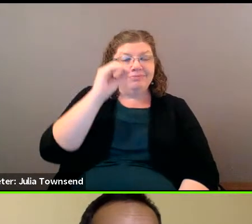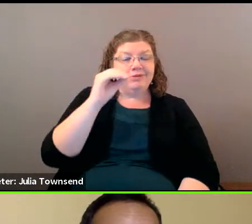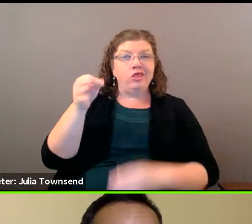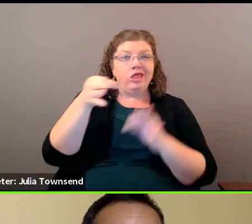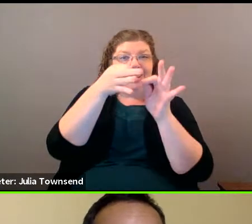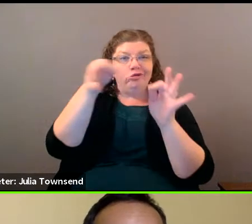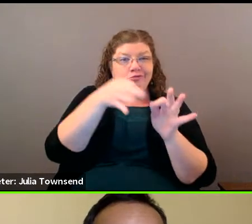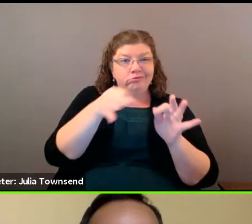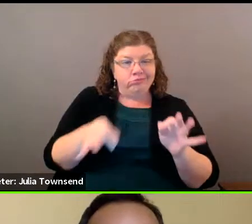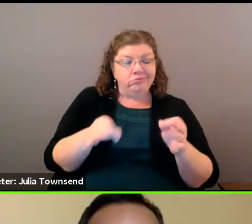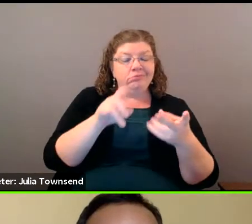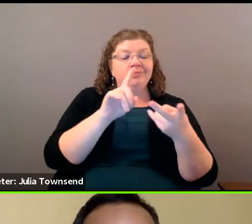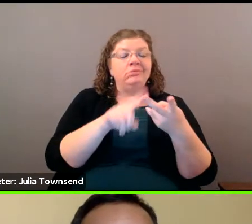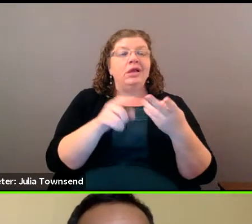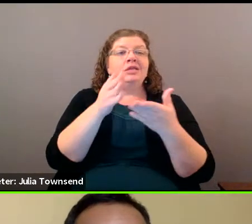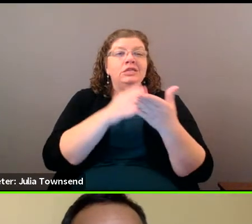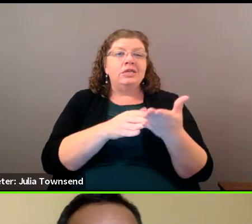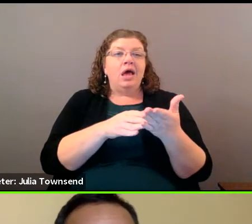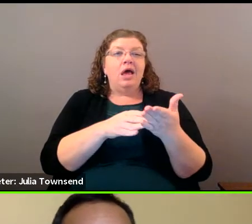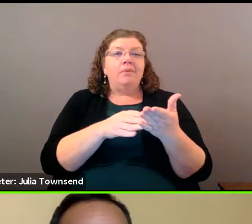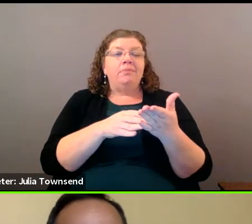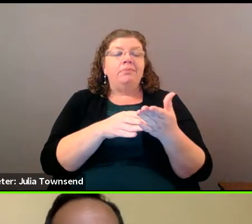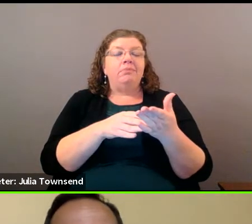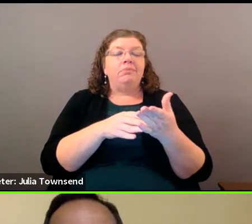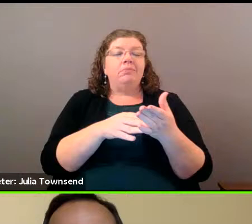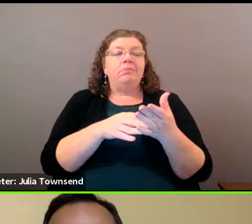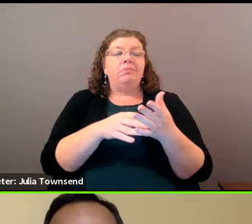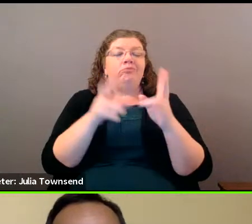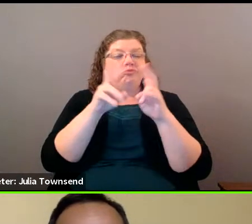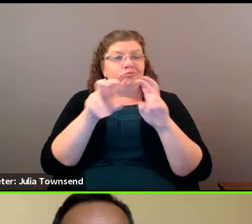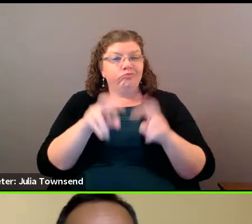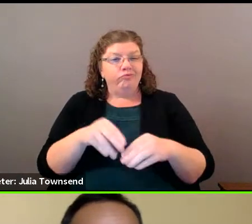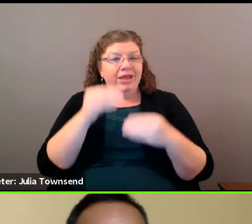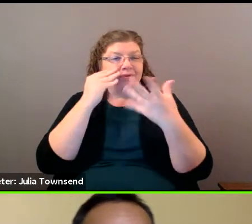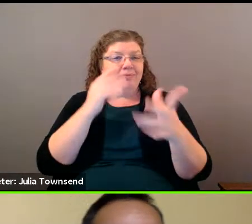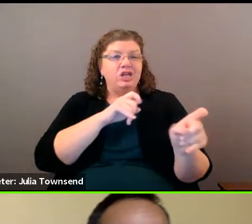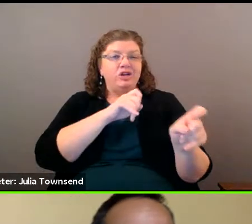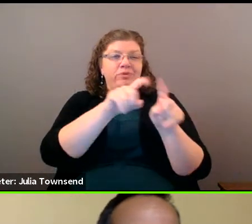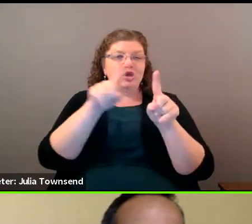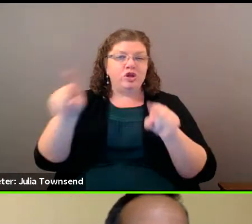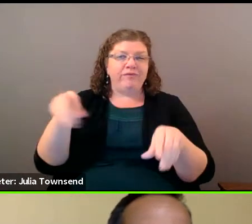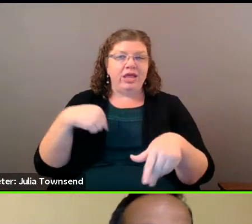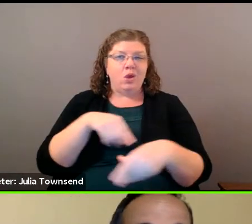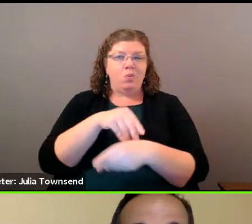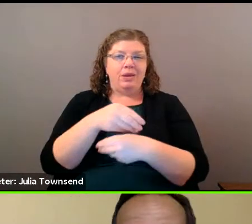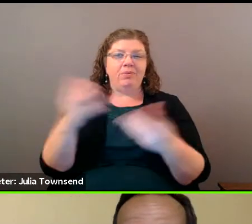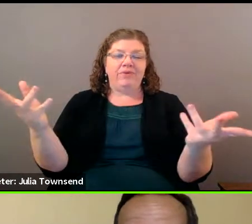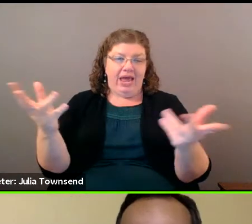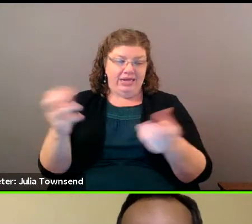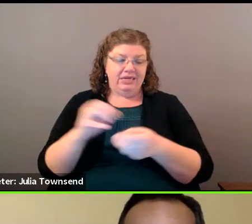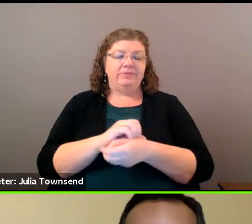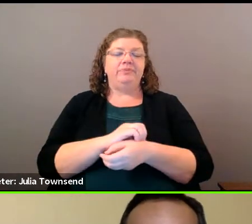as well as some quantitative information from a survey that we provided for our current year